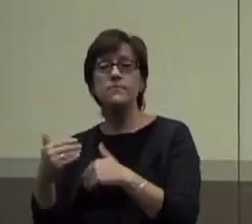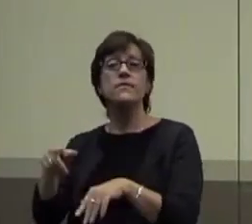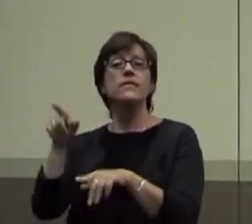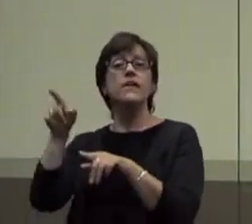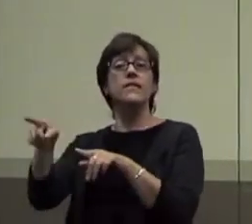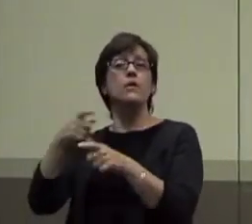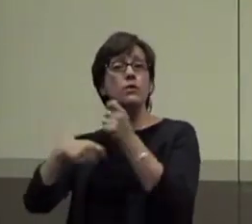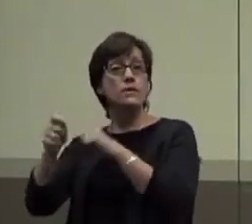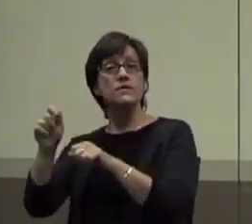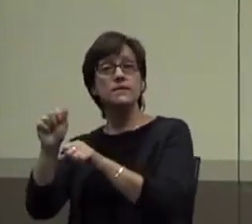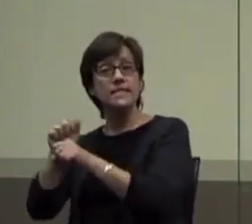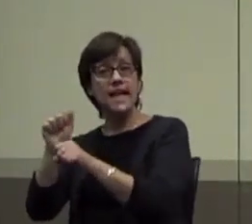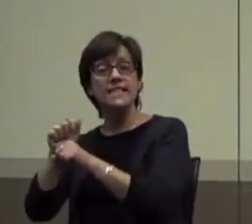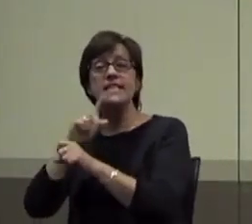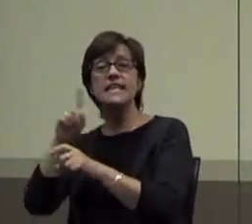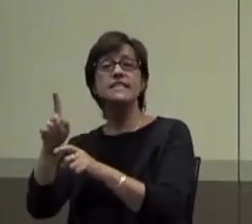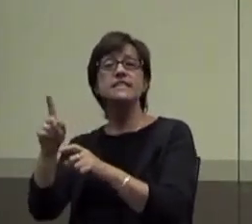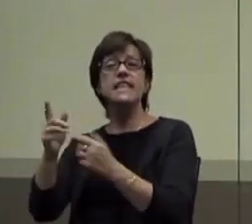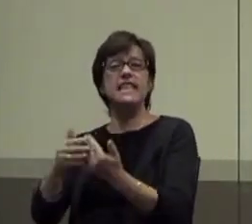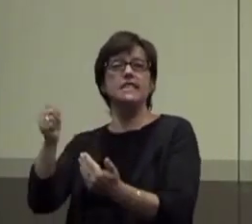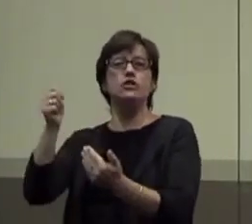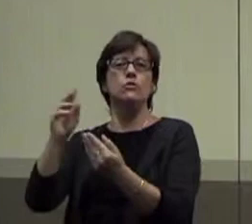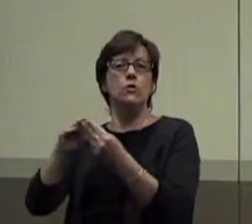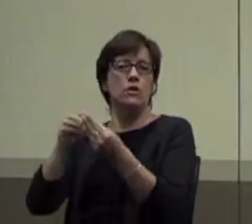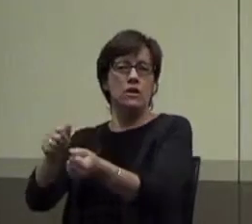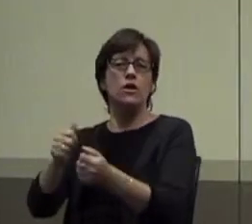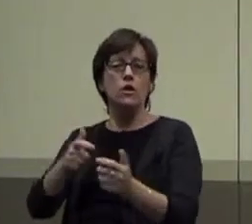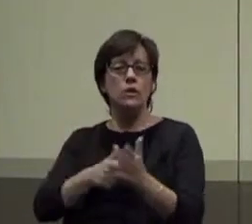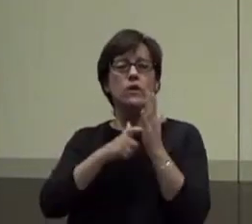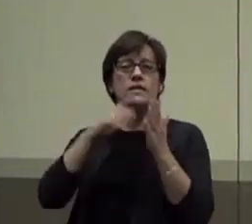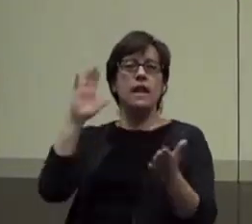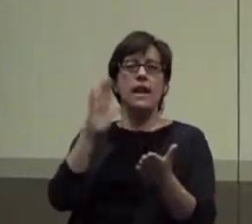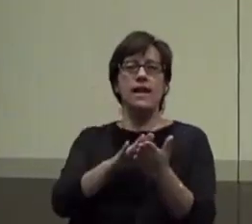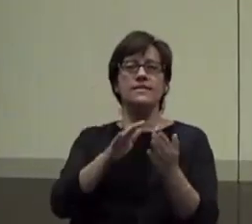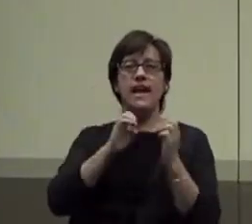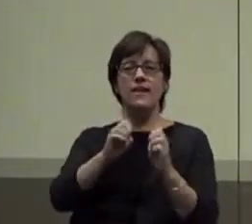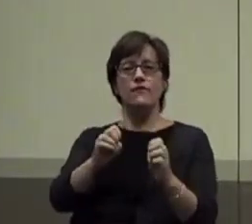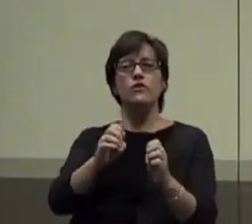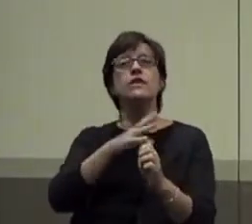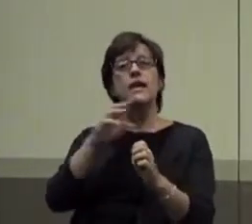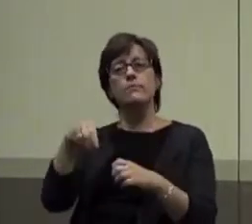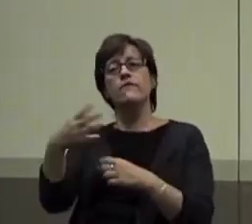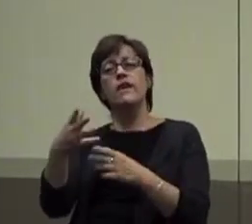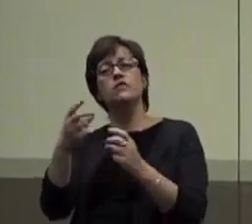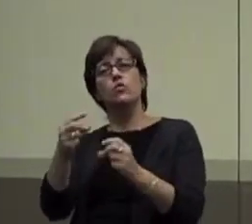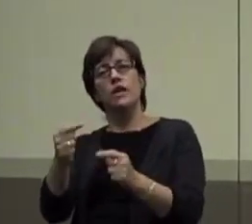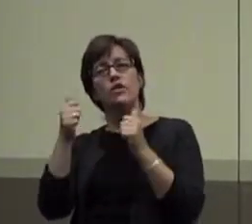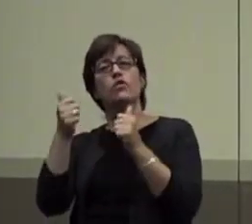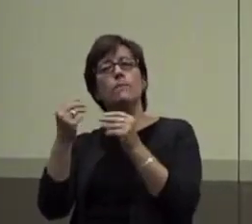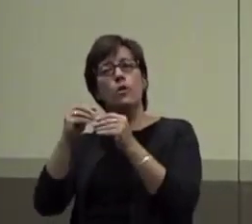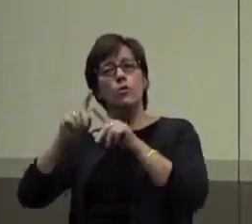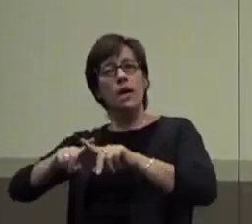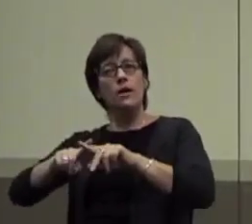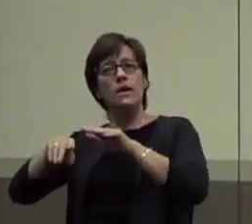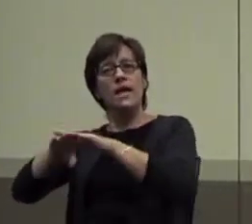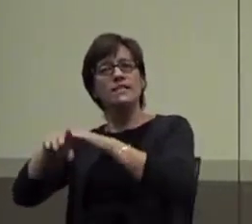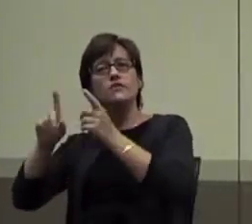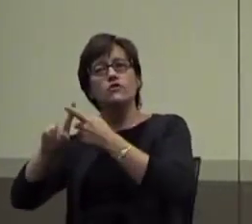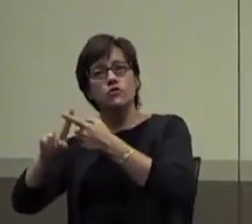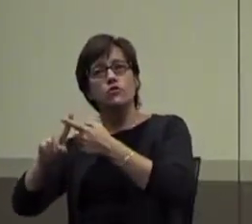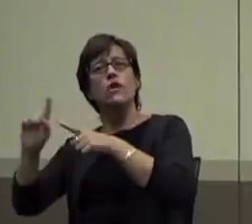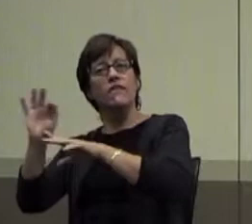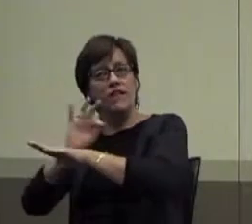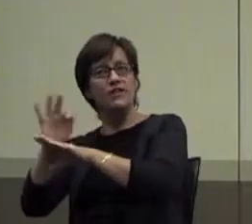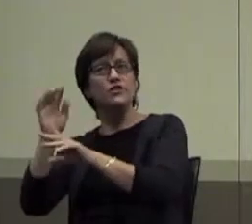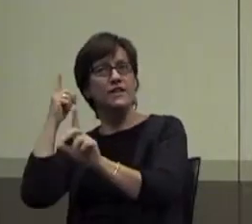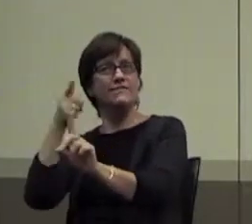problem behavior. So requires less effort and provide quicker, more reliable access to that reinforcer, which is of course the